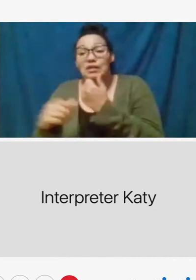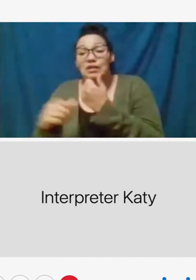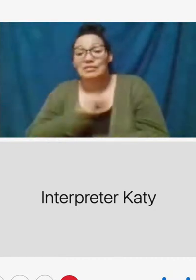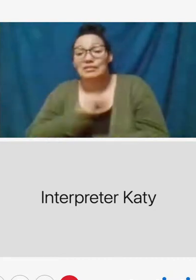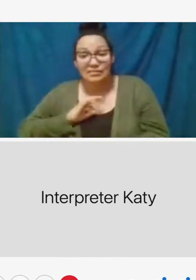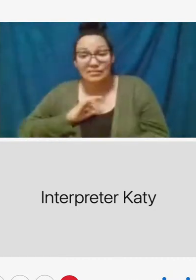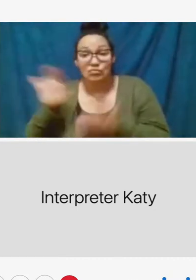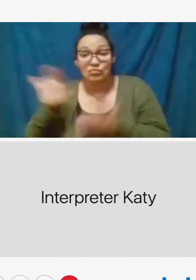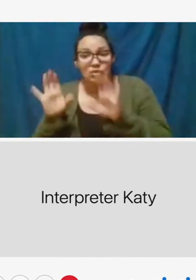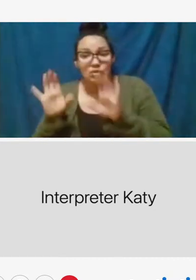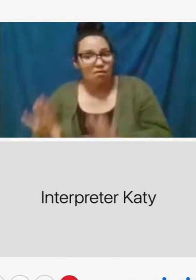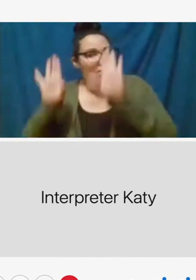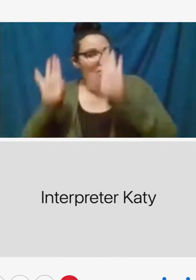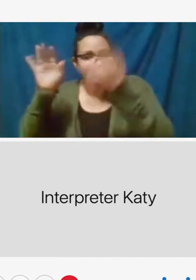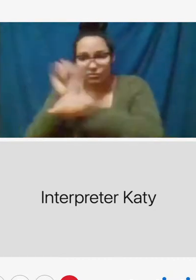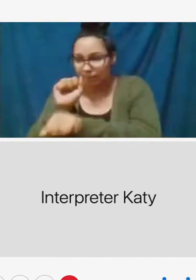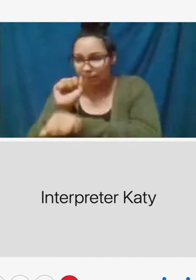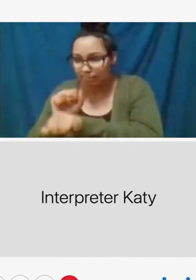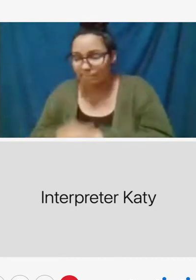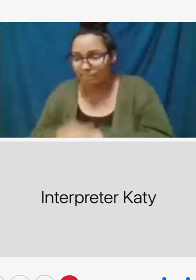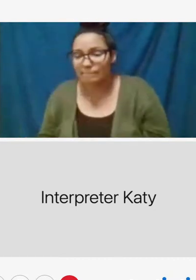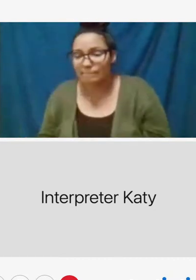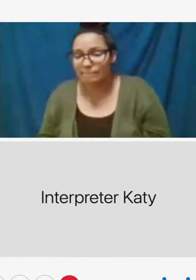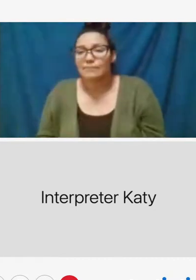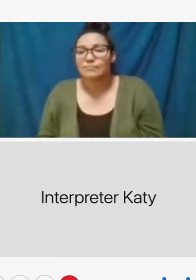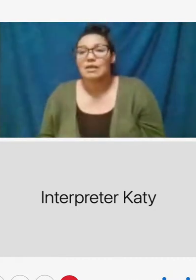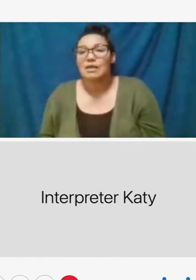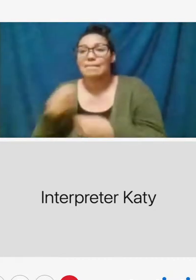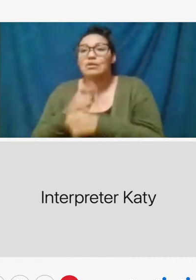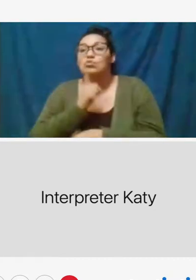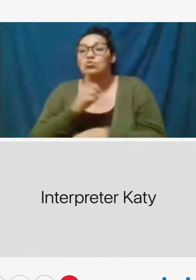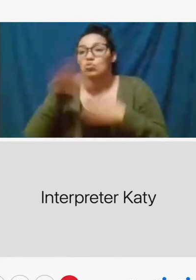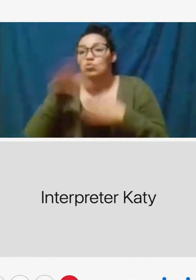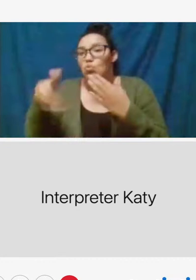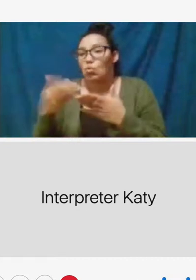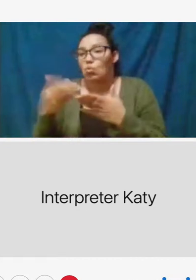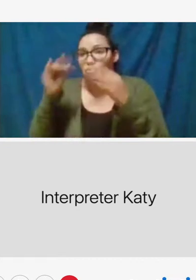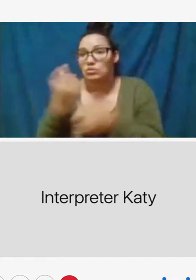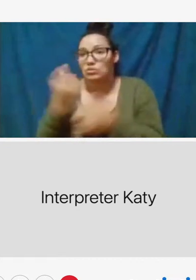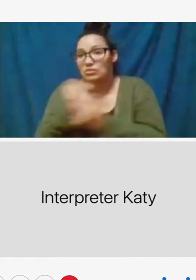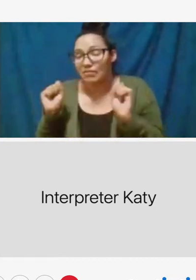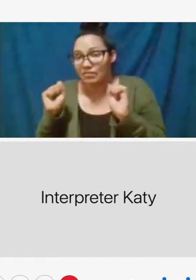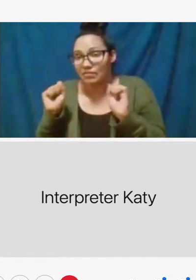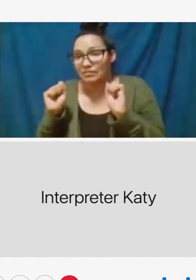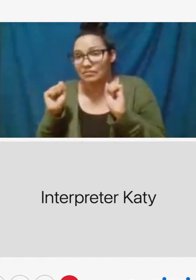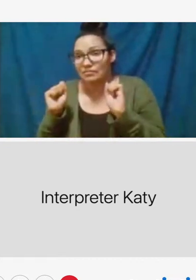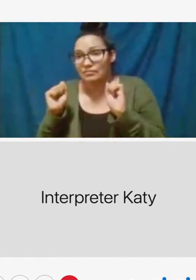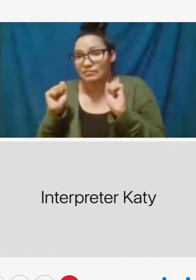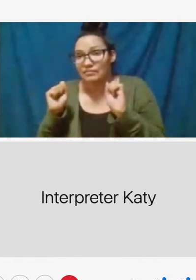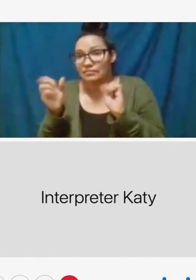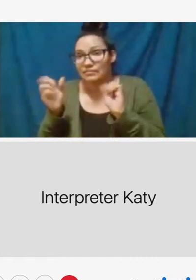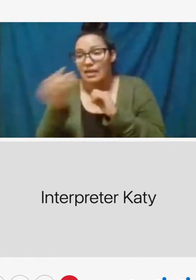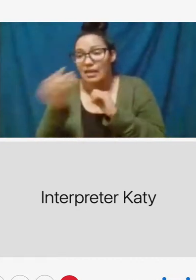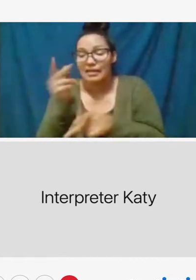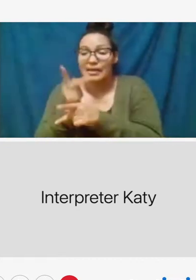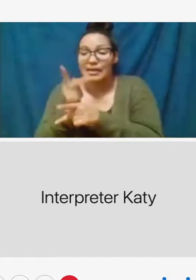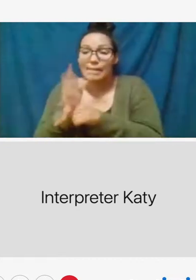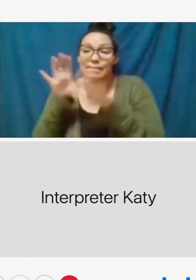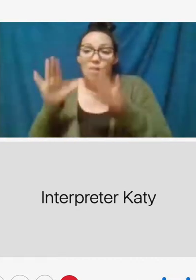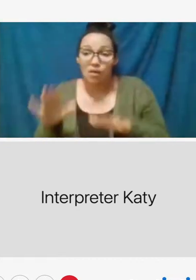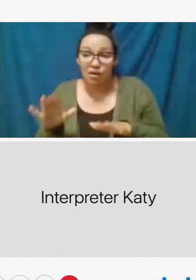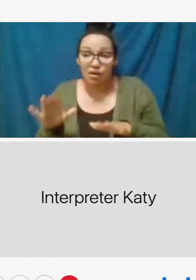job of making sure that the students were safe and that the students were kept calm and not to say our